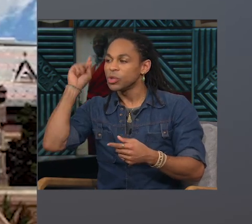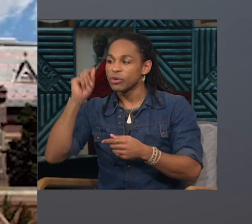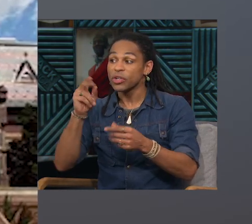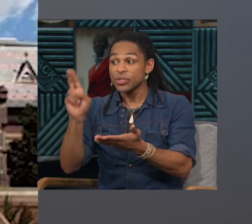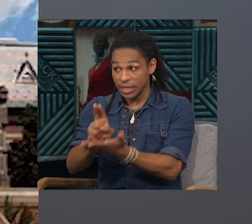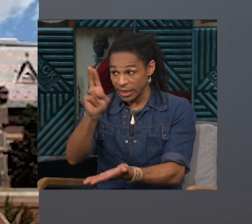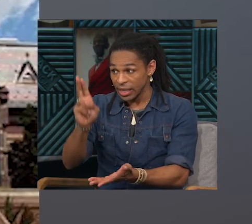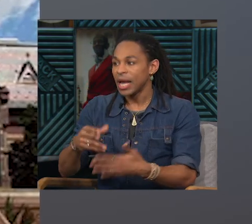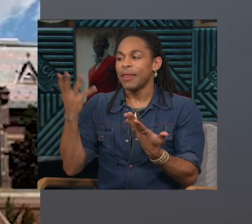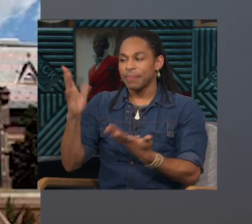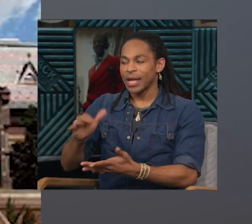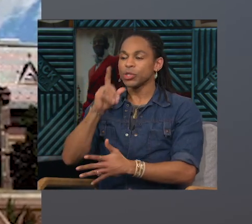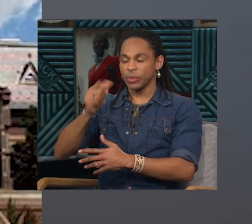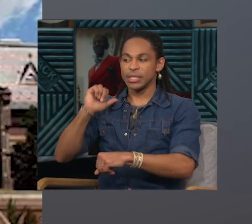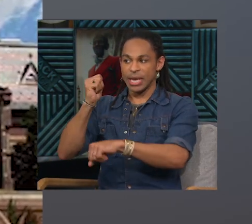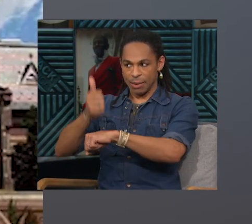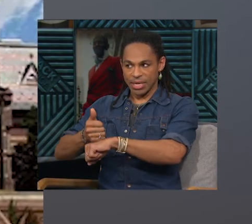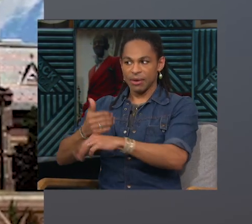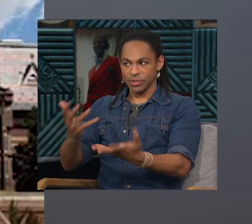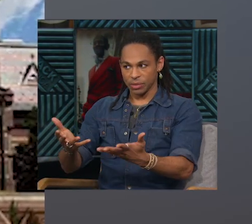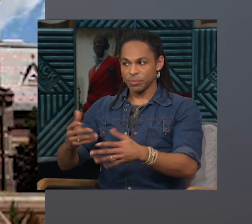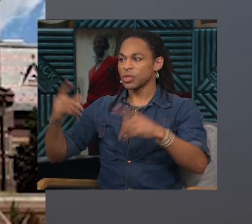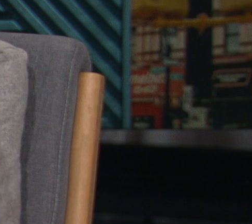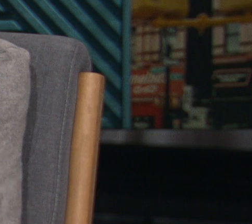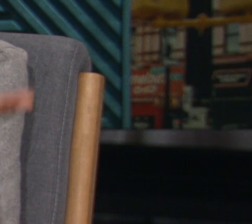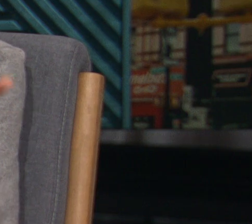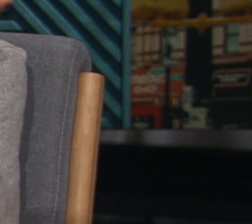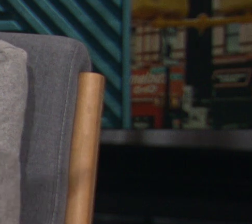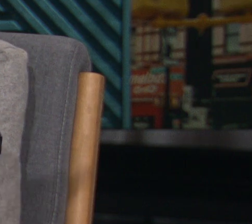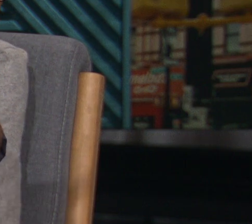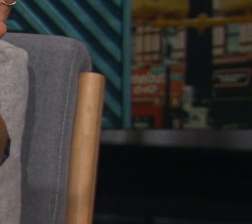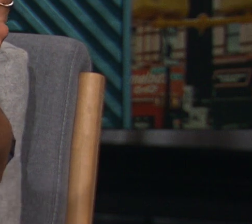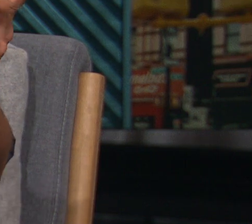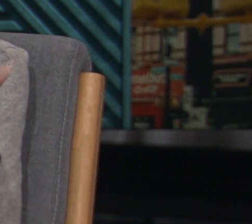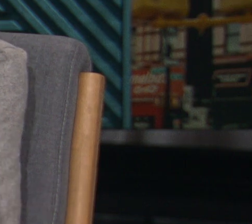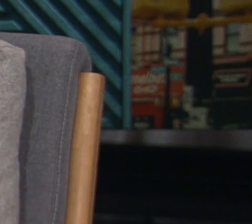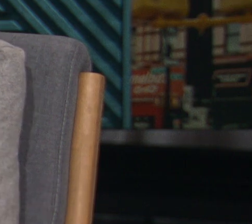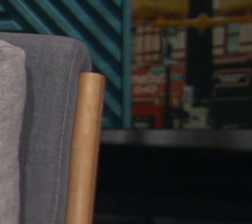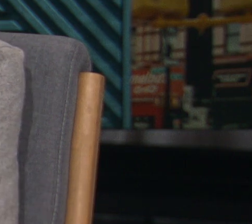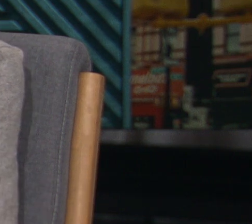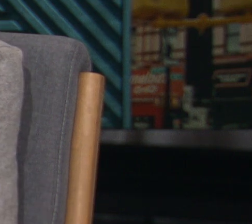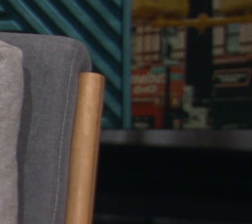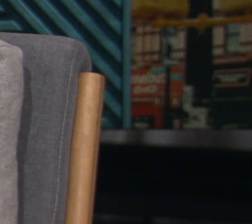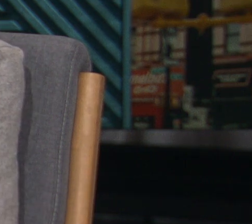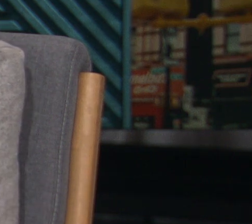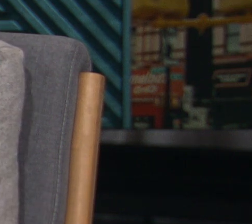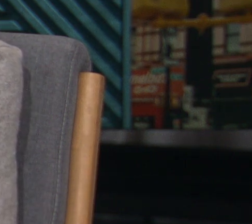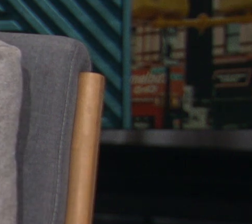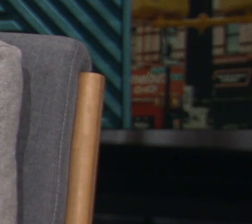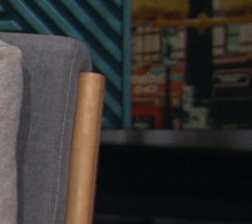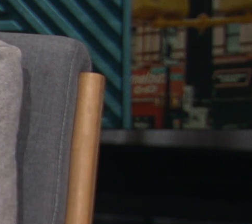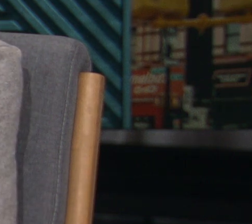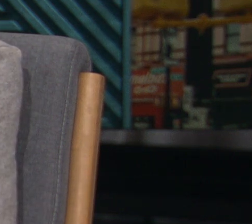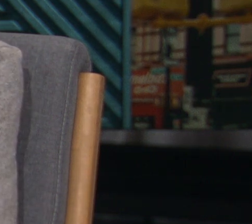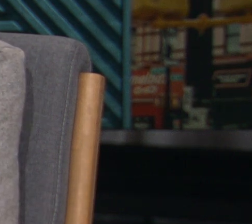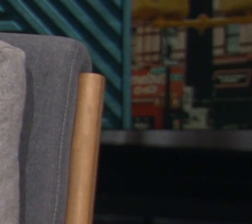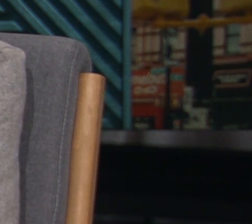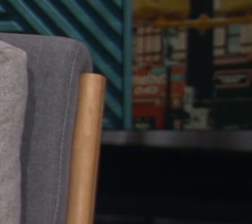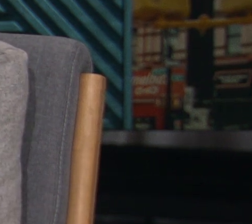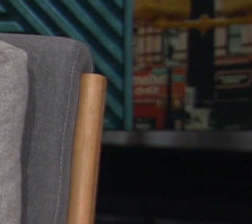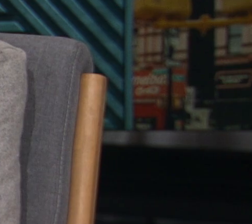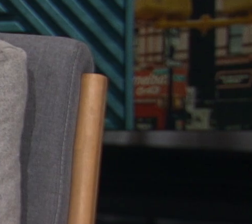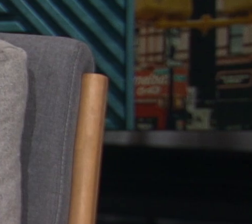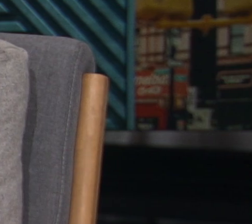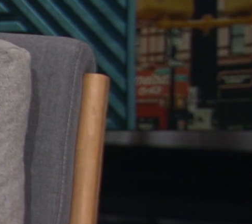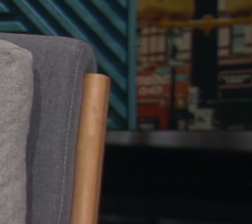Gallaudet University, yes, that's who it's named after. Right. So there was a visit to France,